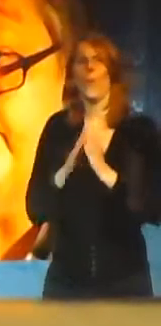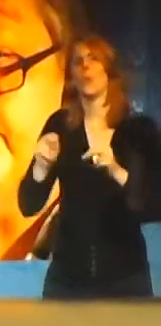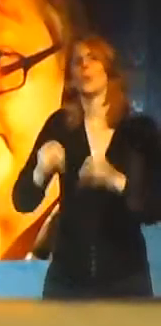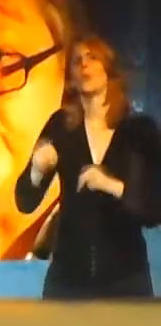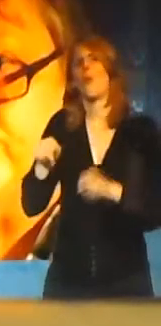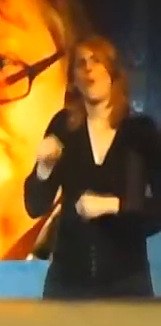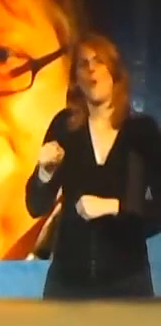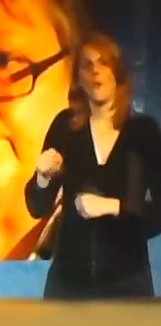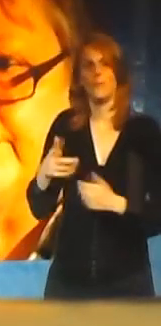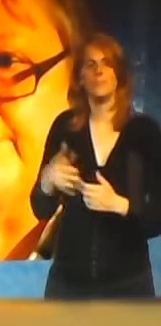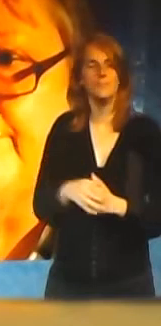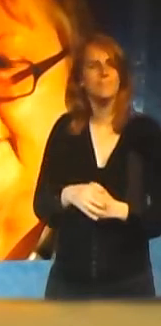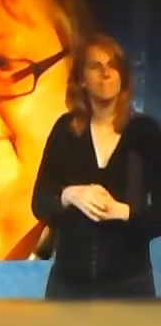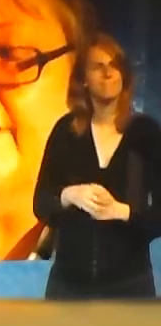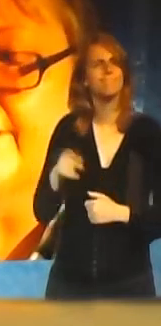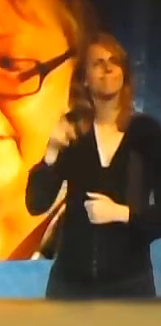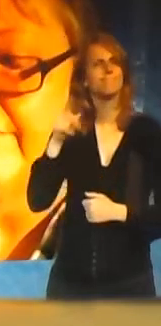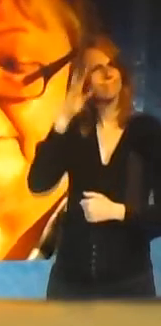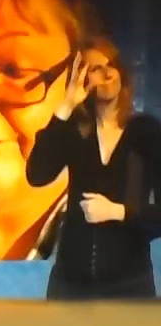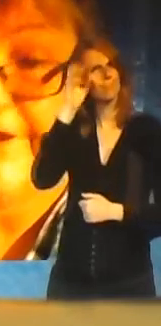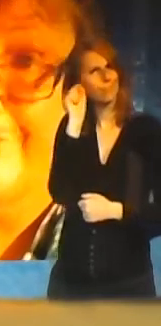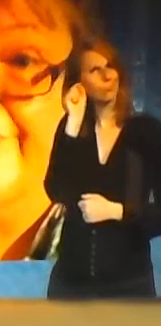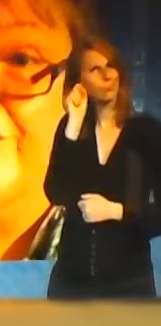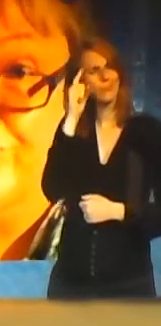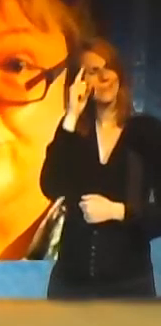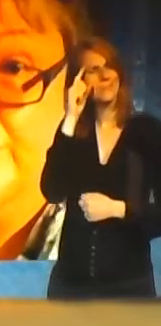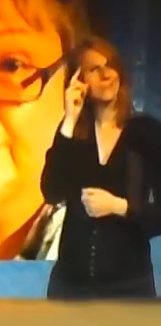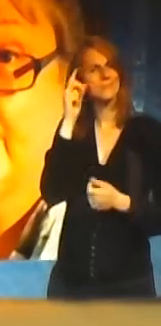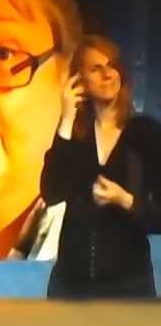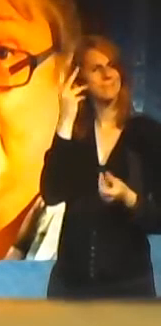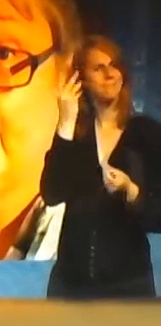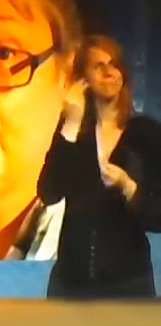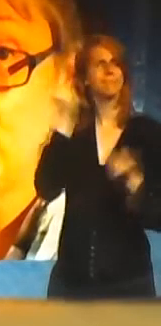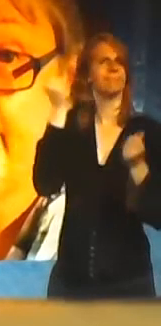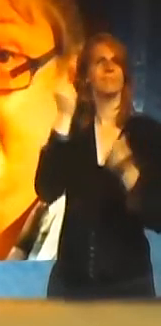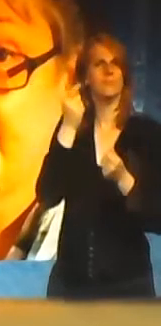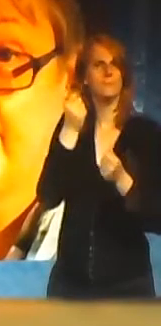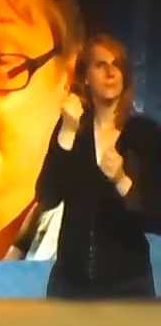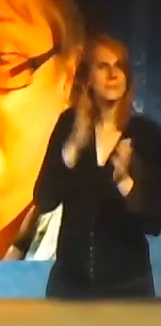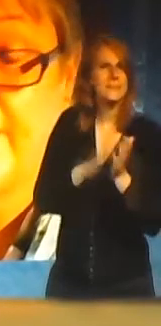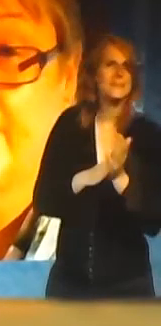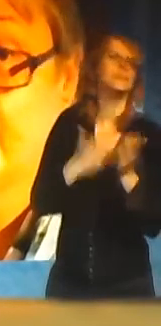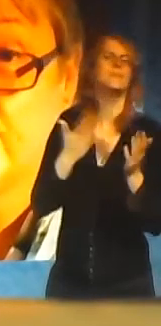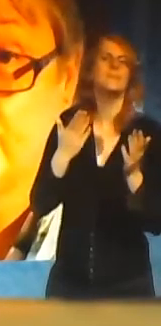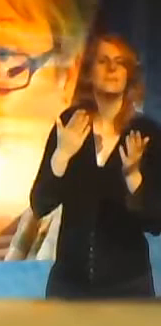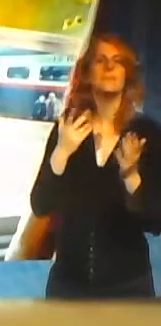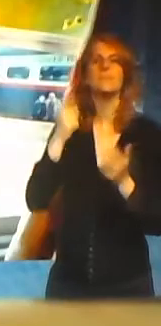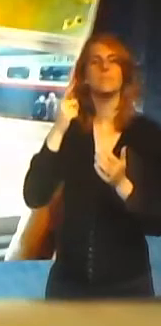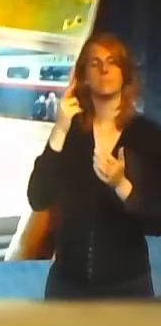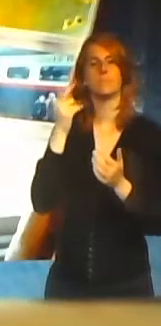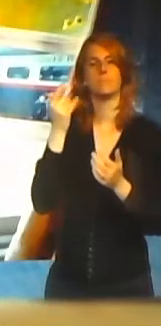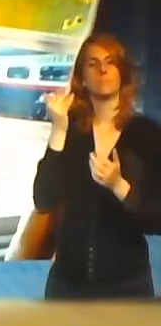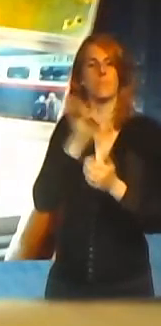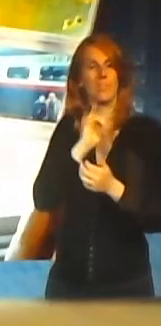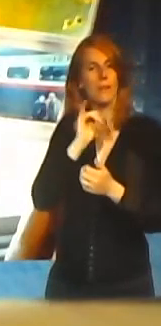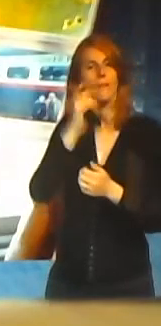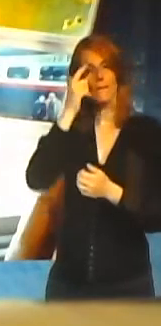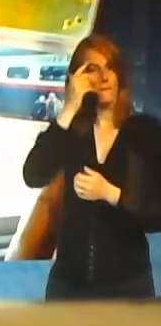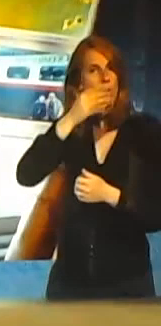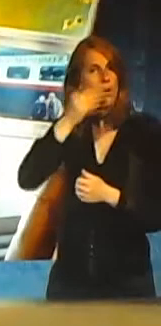Her short-term memory is very, very short. Within minutes she will have forgotten or she